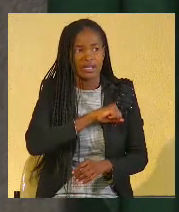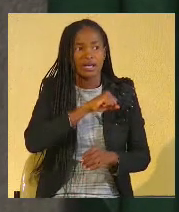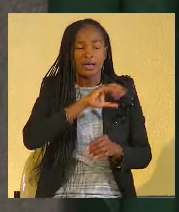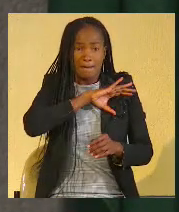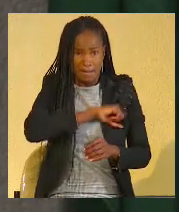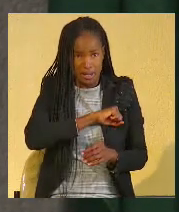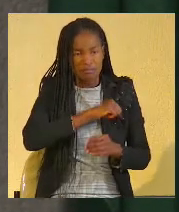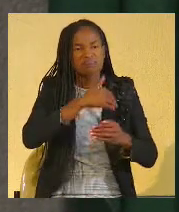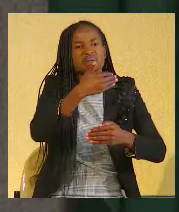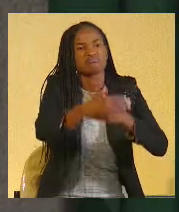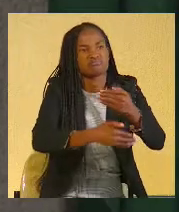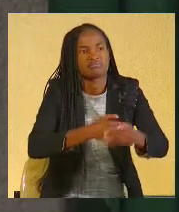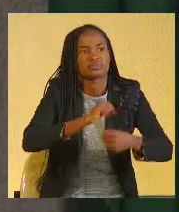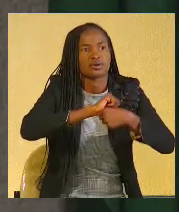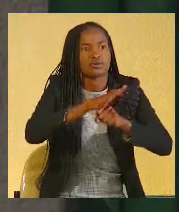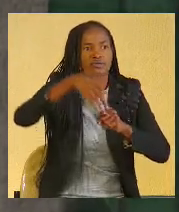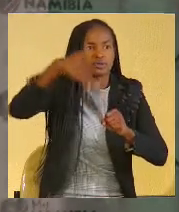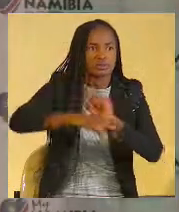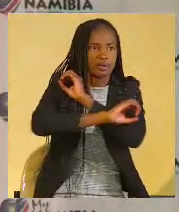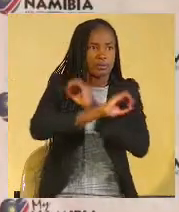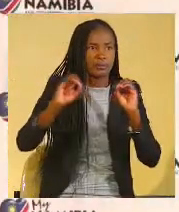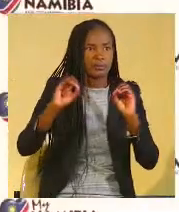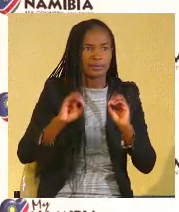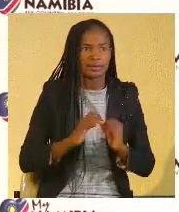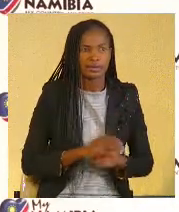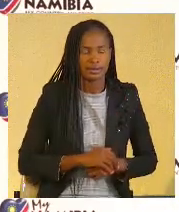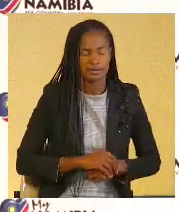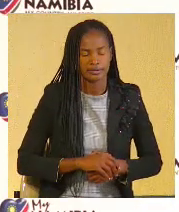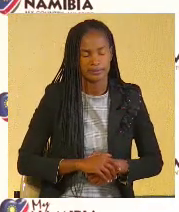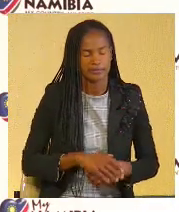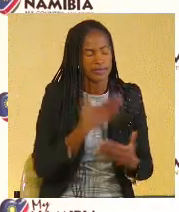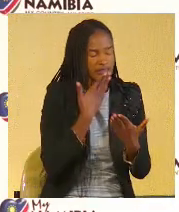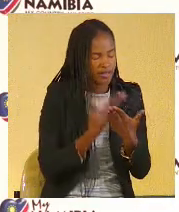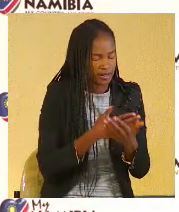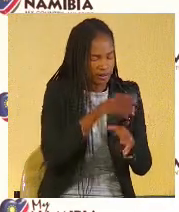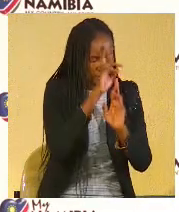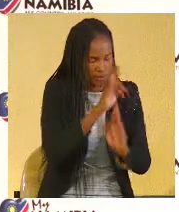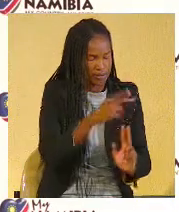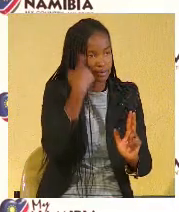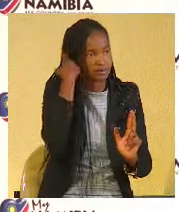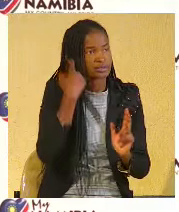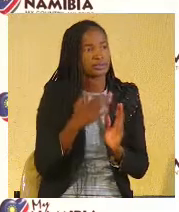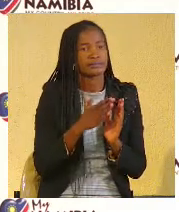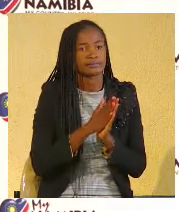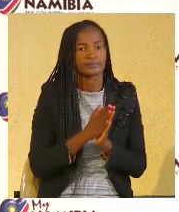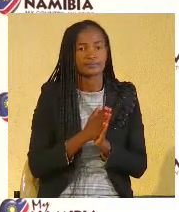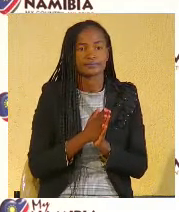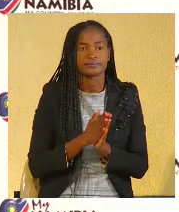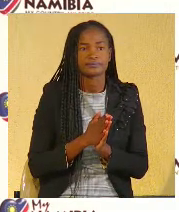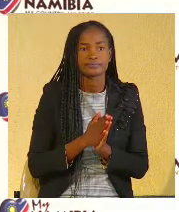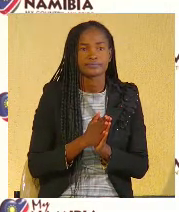overcome the disease. Yeah. Thank you, Honorable Minister. Honorable Dr. Mushelenga.